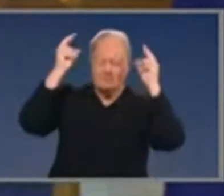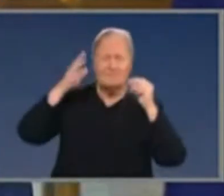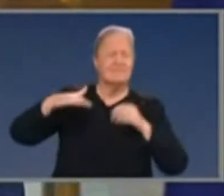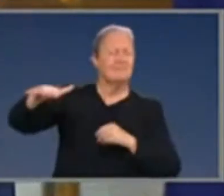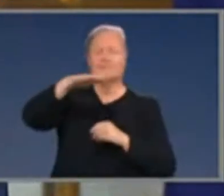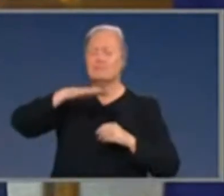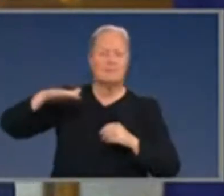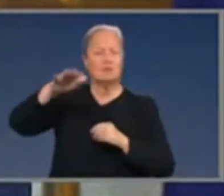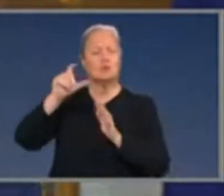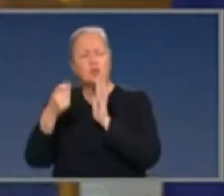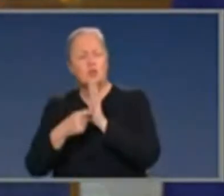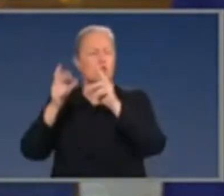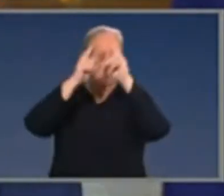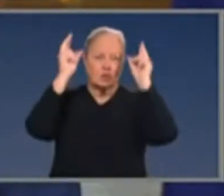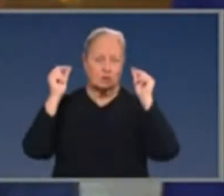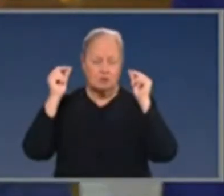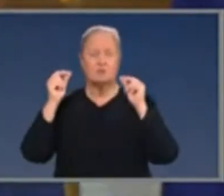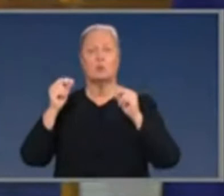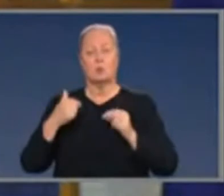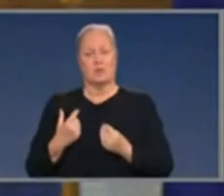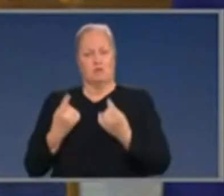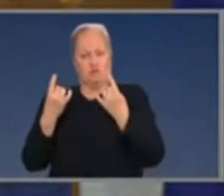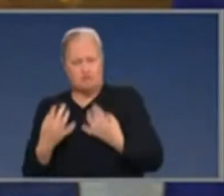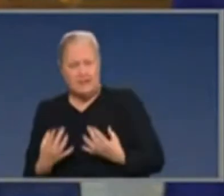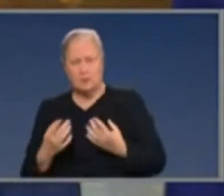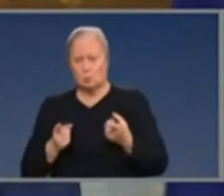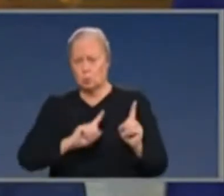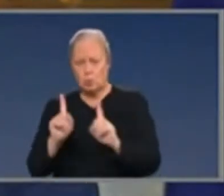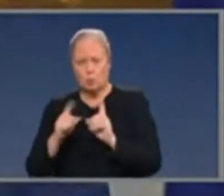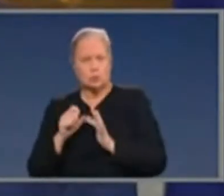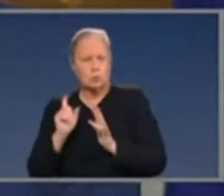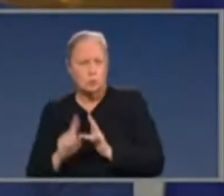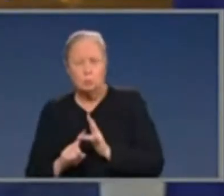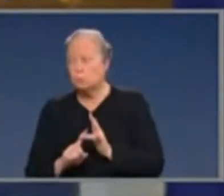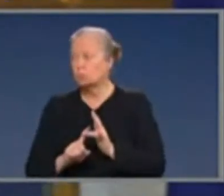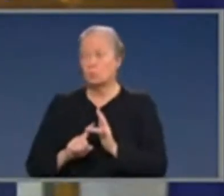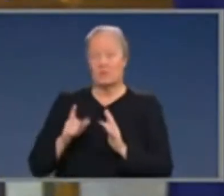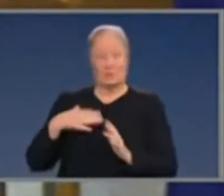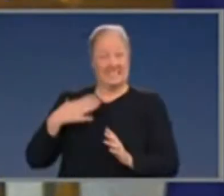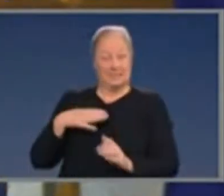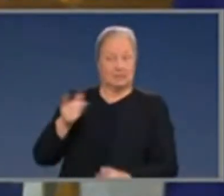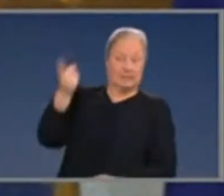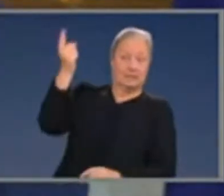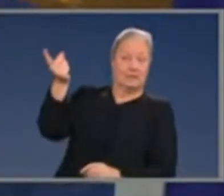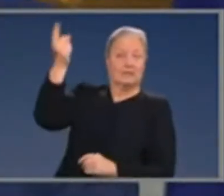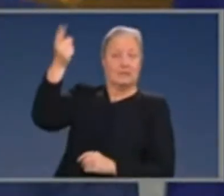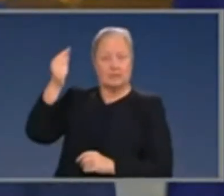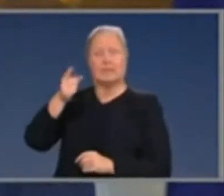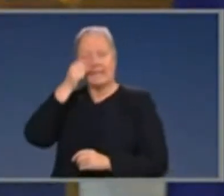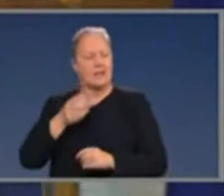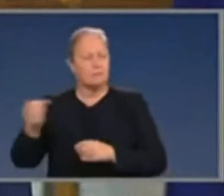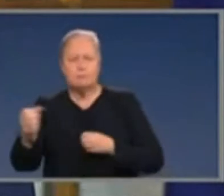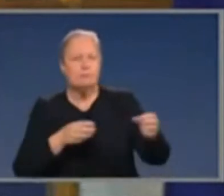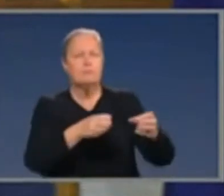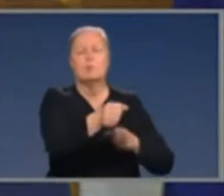geriatrics, senior nursing staff, to respond to these issues, to rapidly deploy to a facility that has any issues. We've